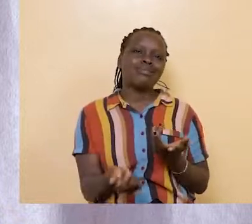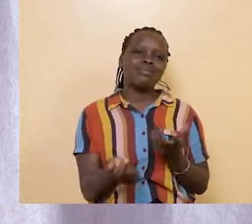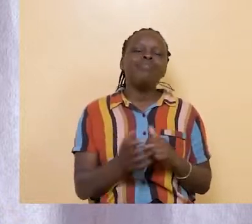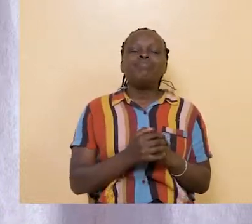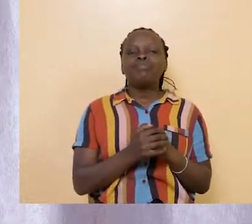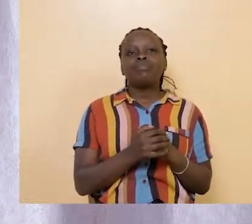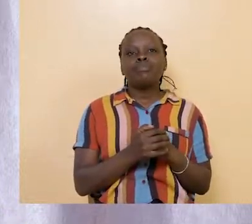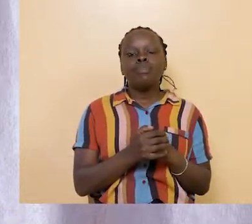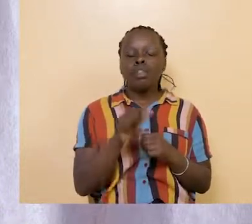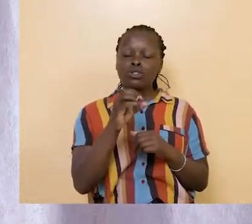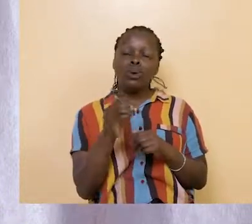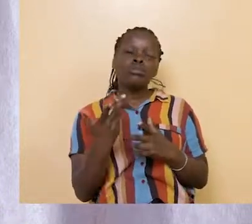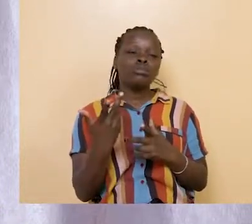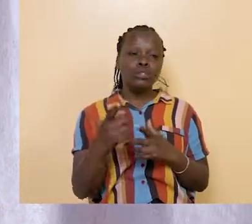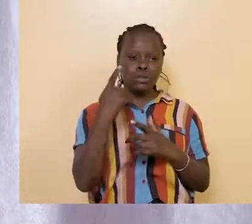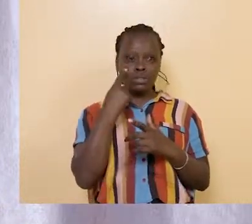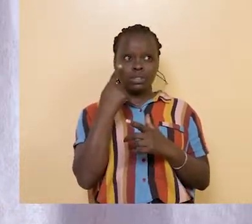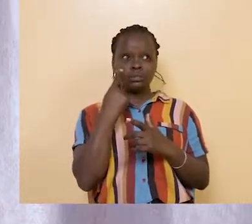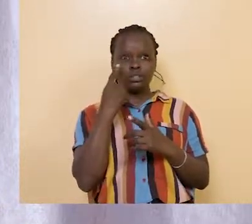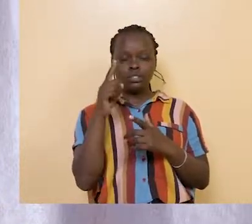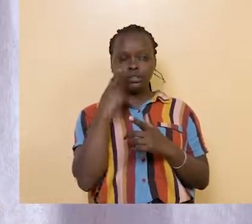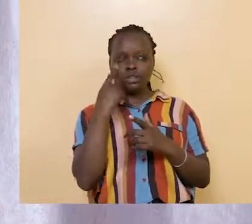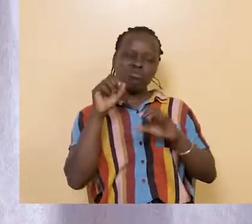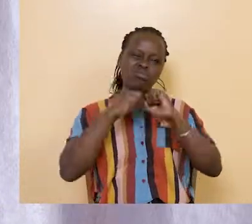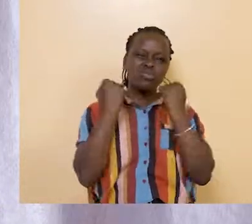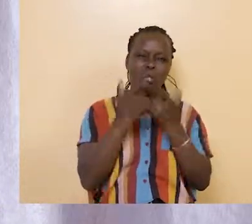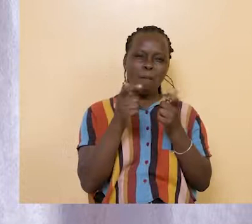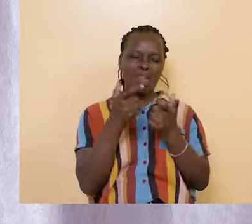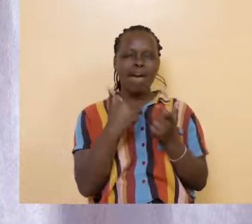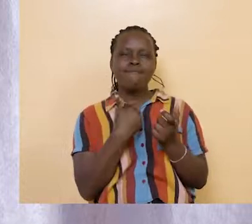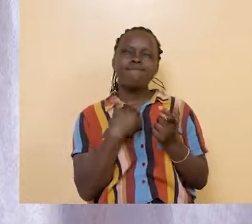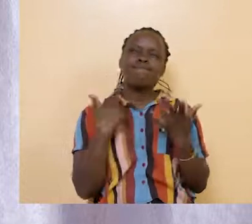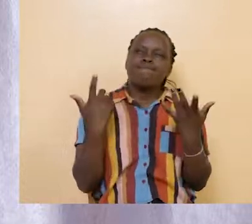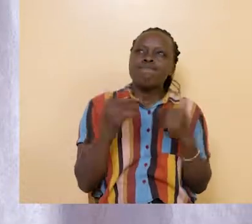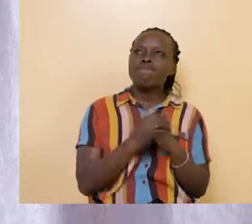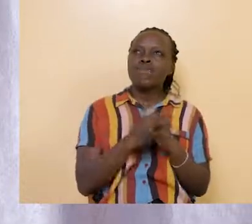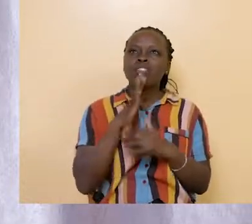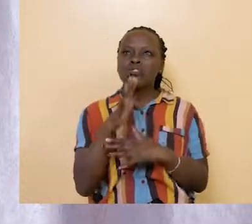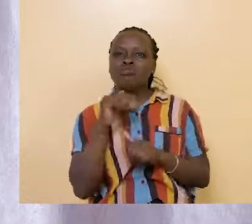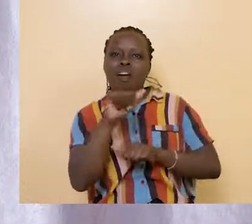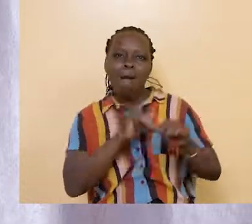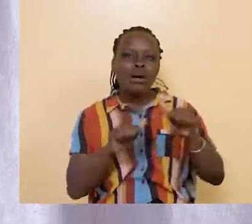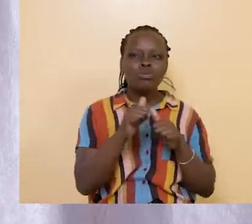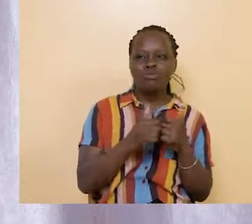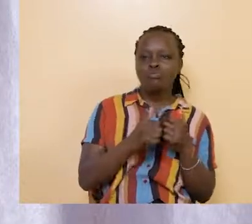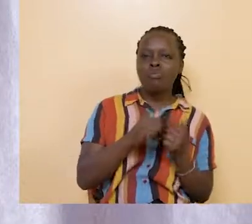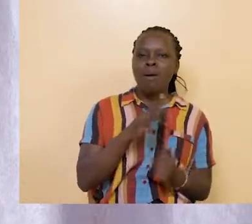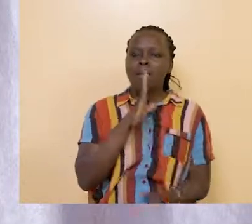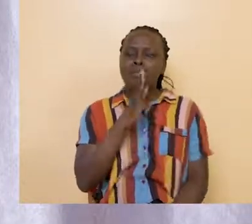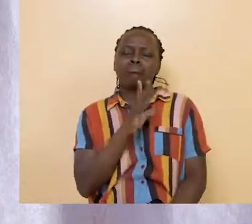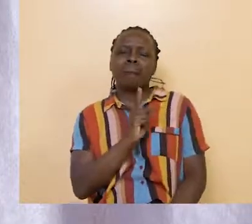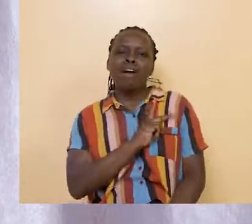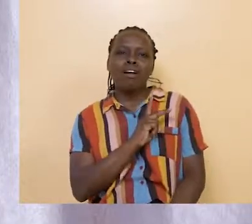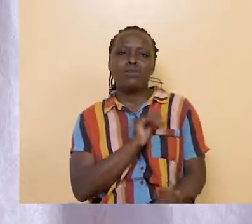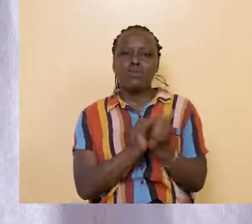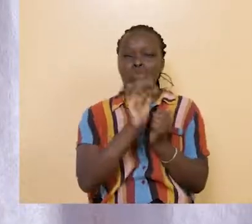ourselves. And so you've seen in social media lately, there's a lot of, you know, talk about being kind with our words,